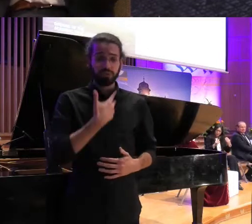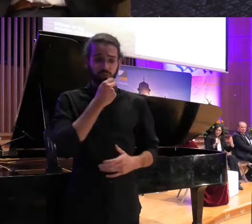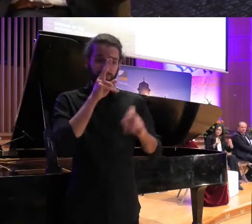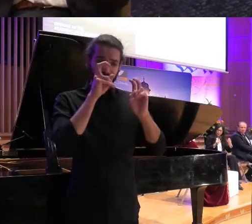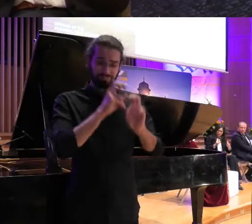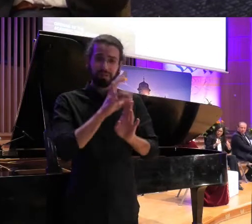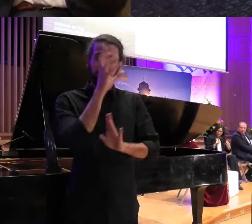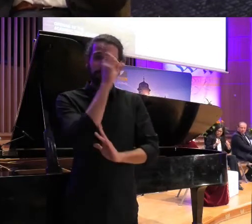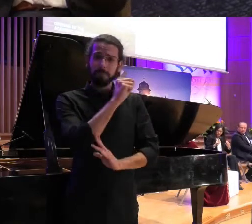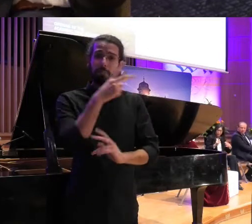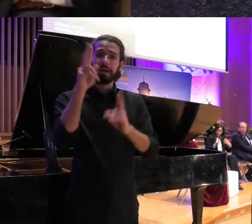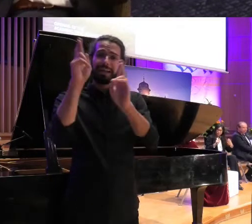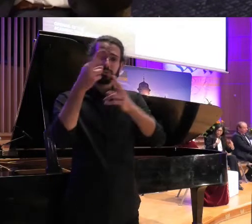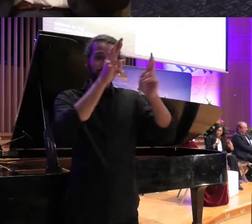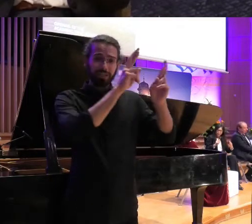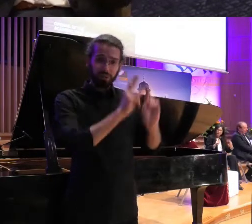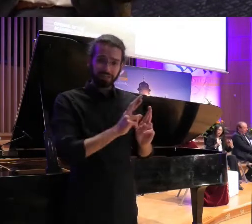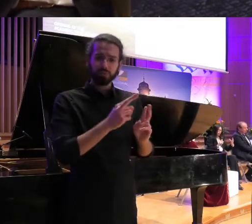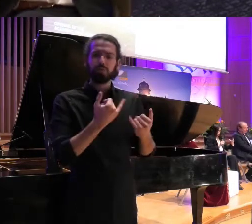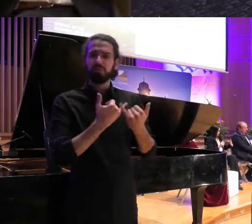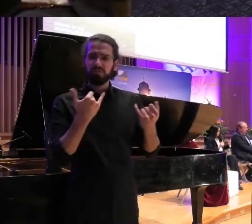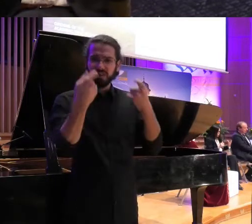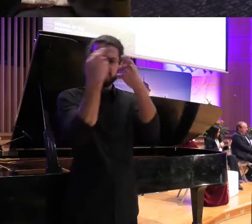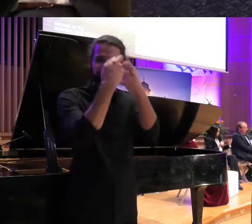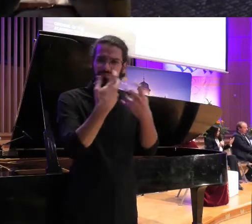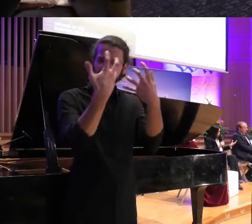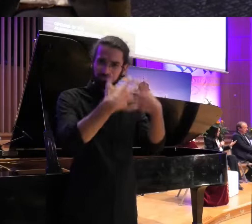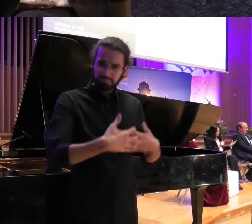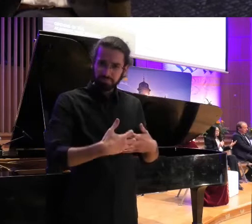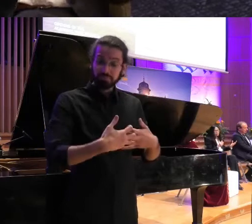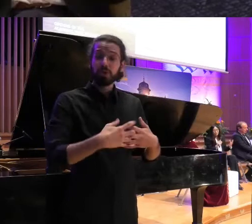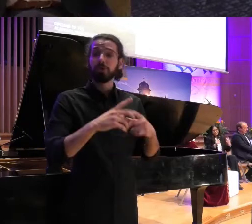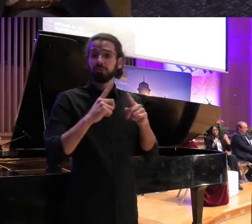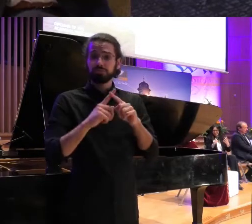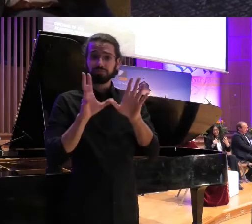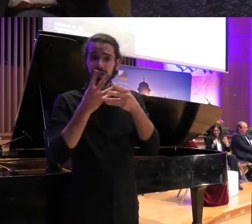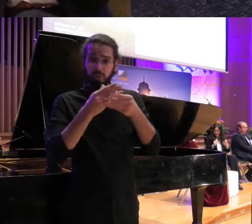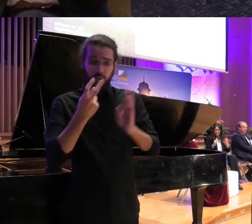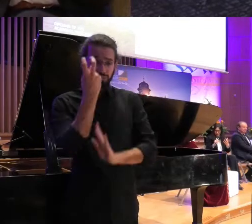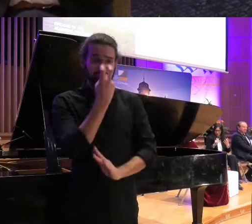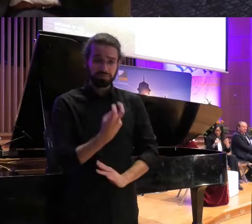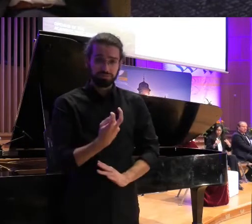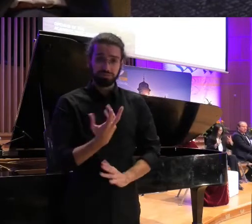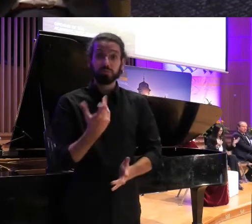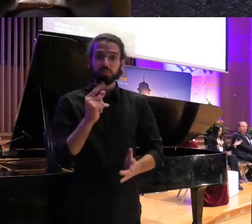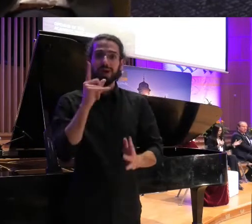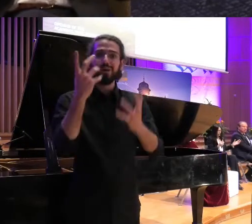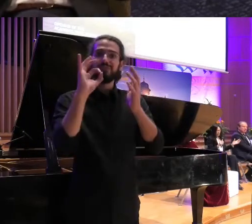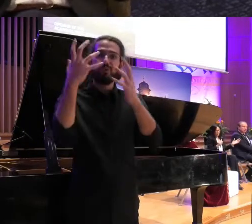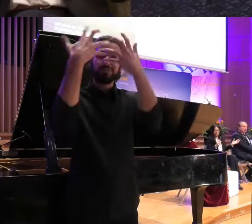the interconnectedness of these risks and also look for solutions, interconnected solutions